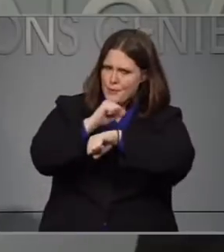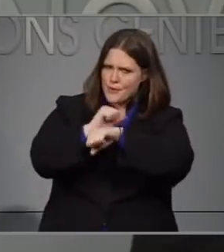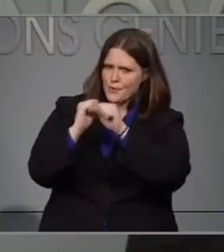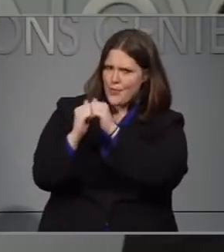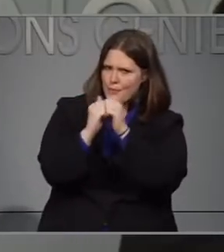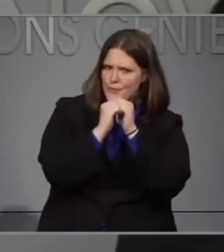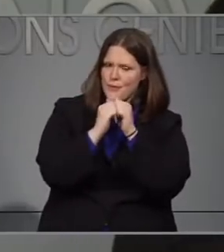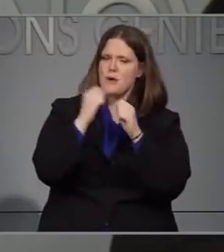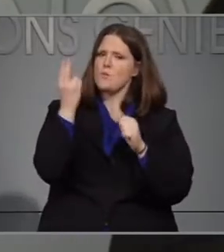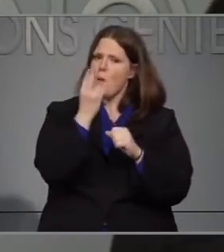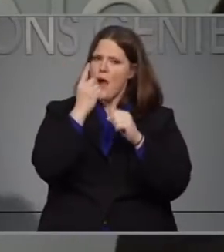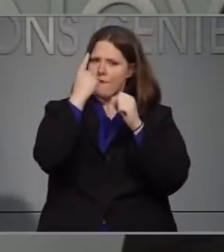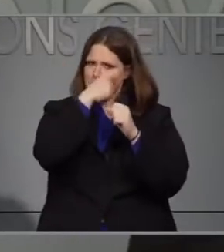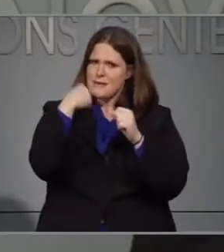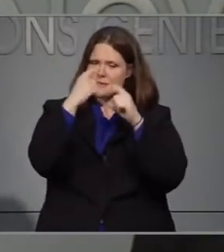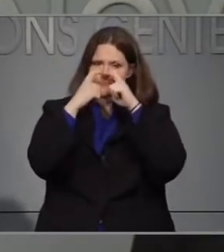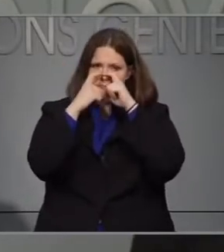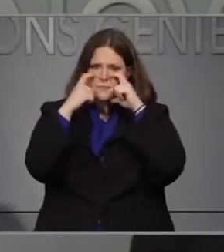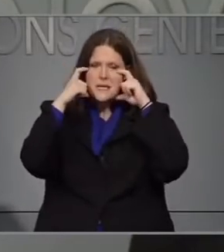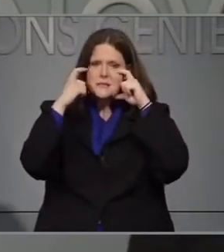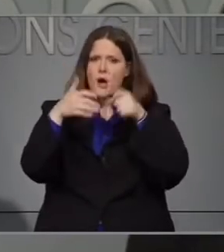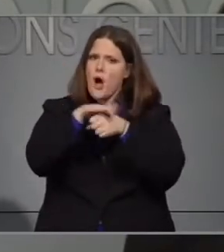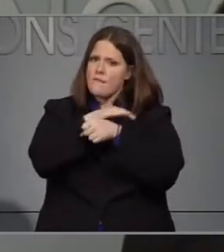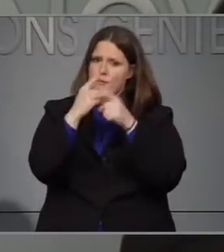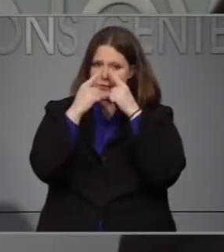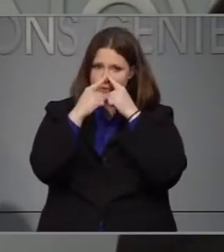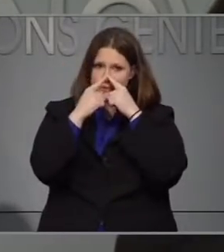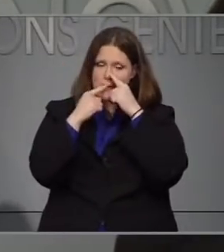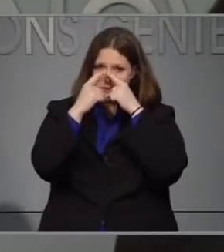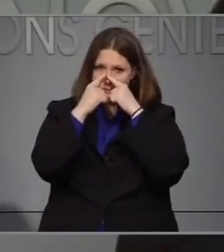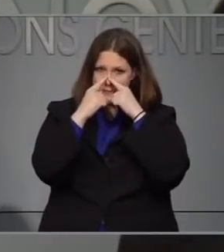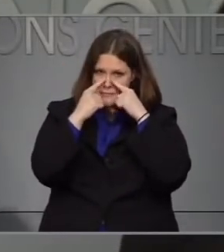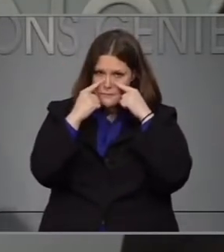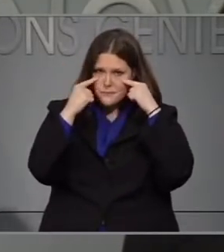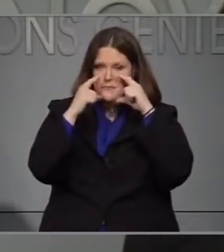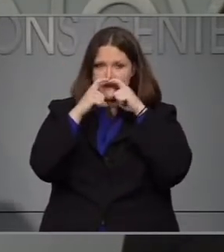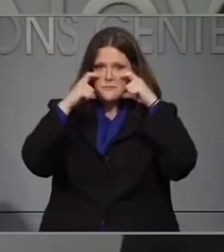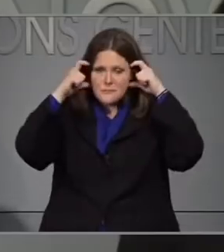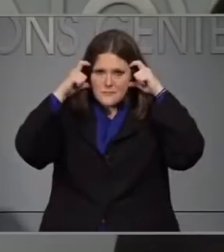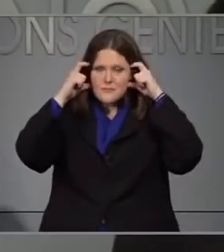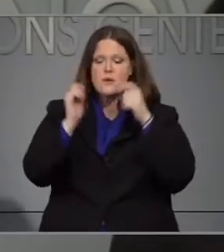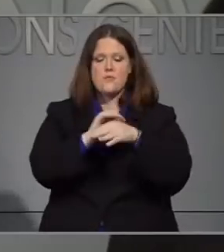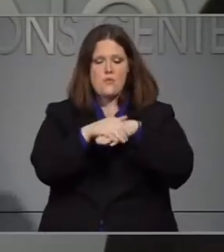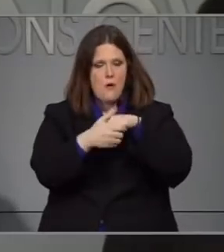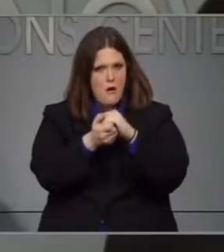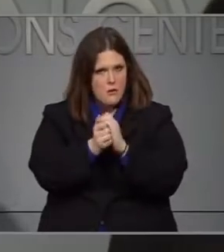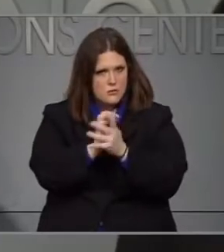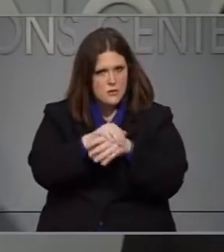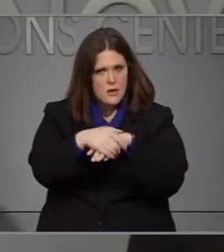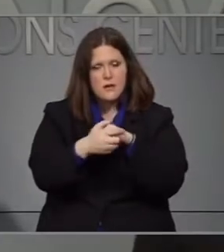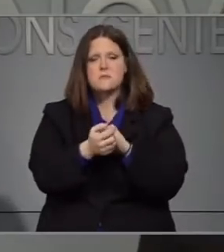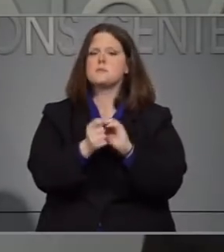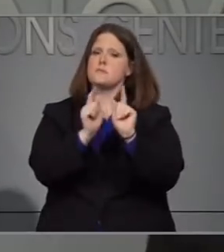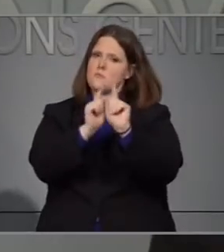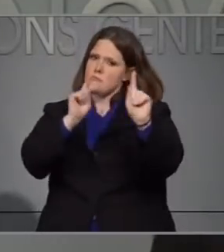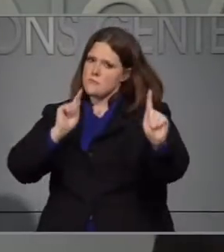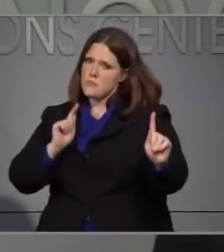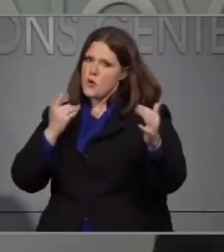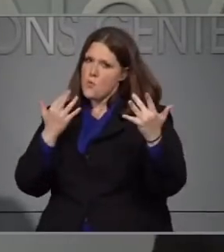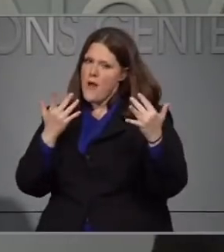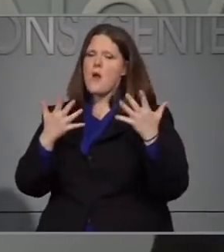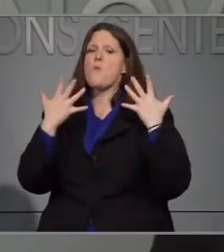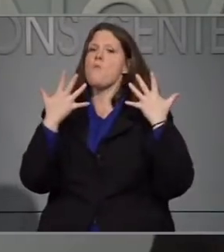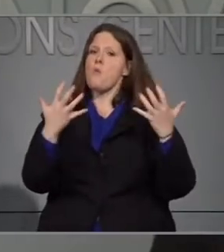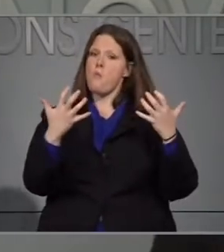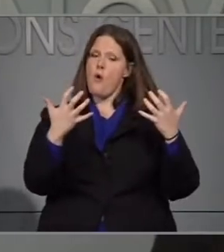waiting 6 feet apart, washing our hands. That's the thing that's going to help us stabilize those trends, right? We want to stop going up, and we want to at